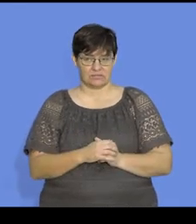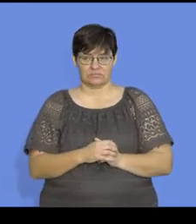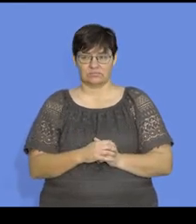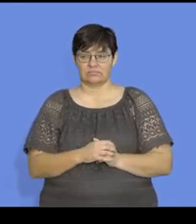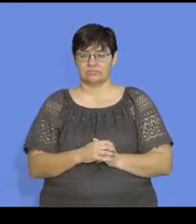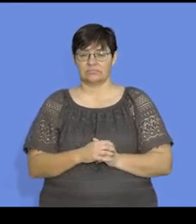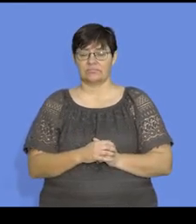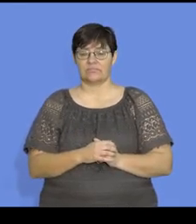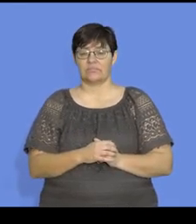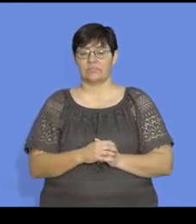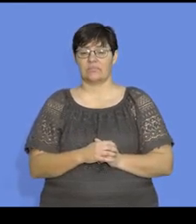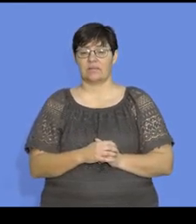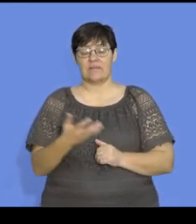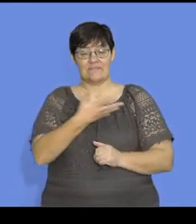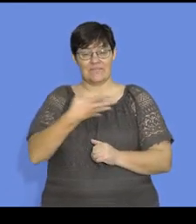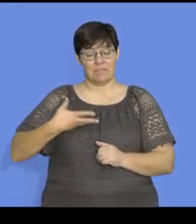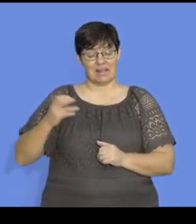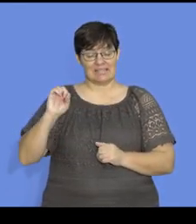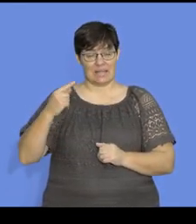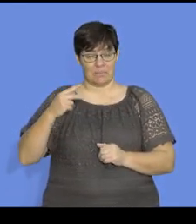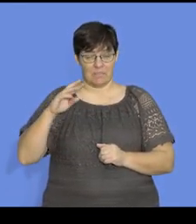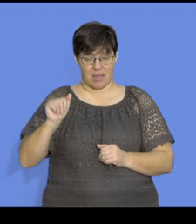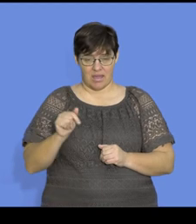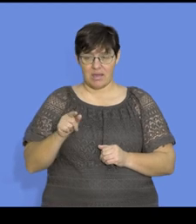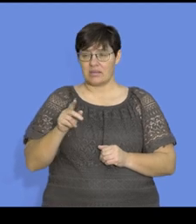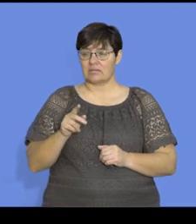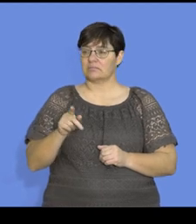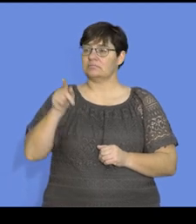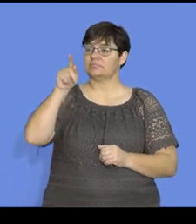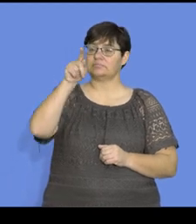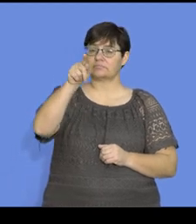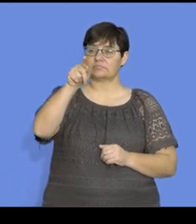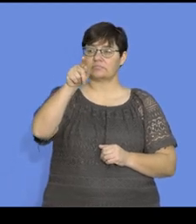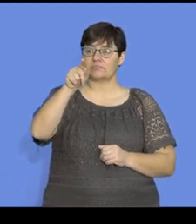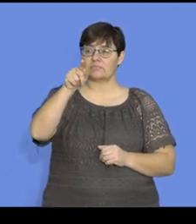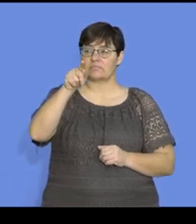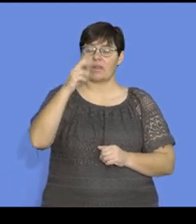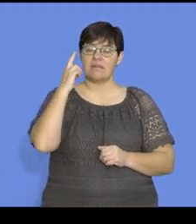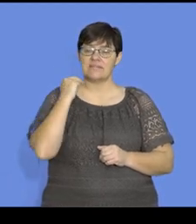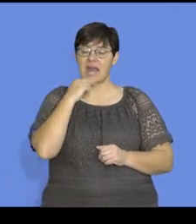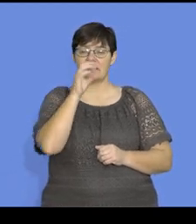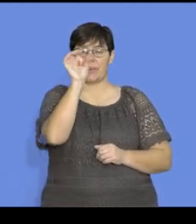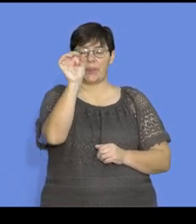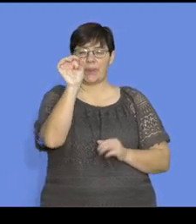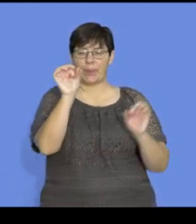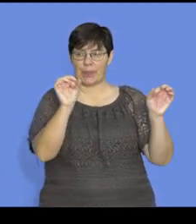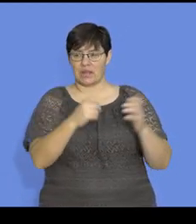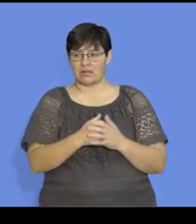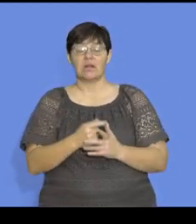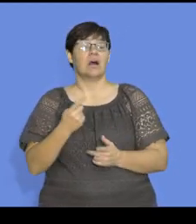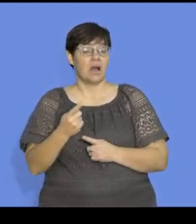the female stigmas, here, have a look. The stigma is nice and small. If she